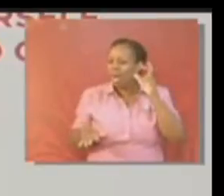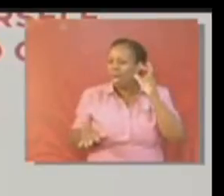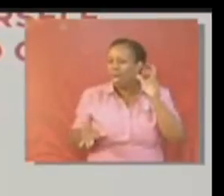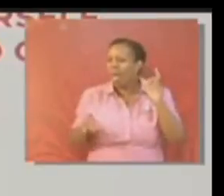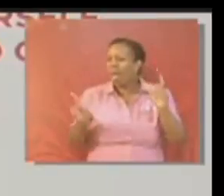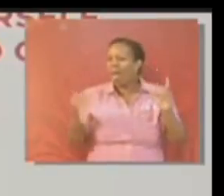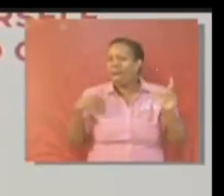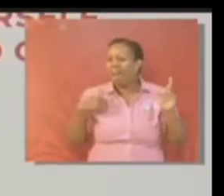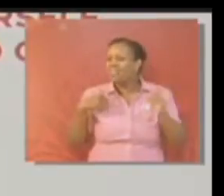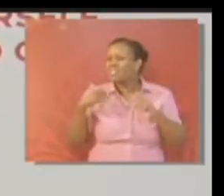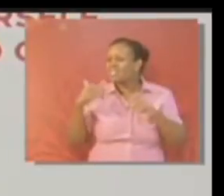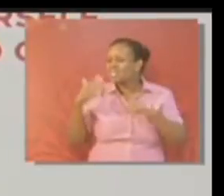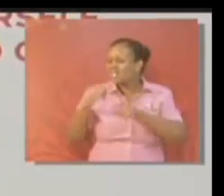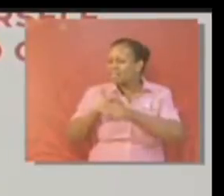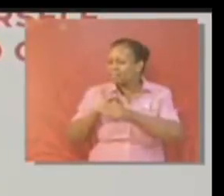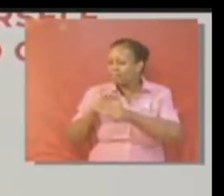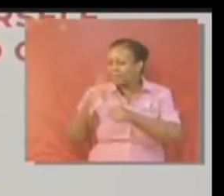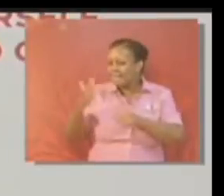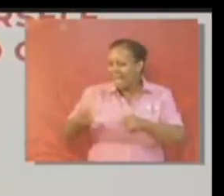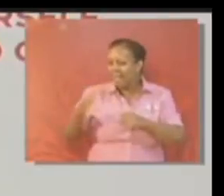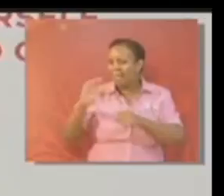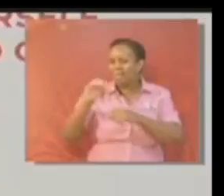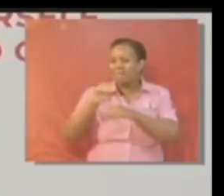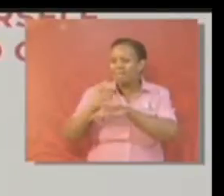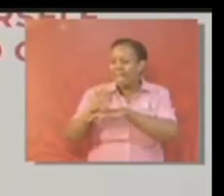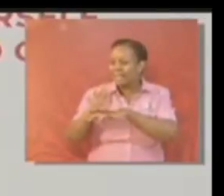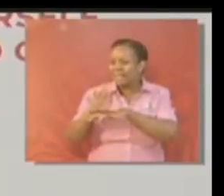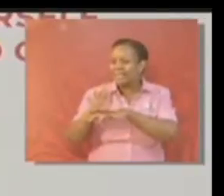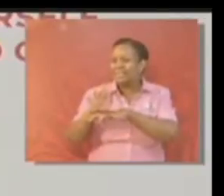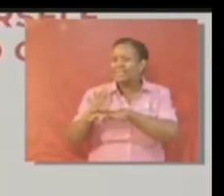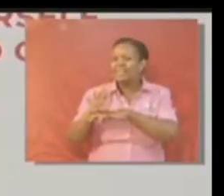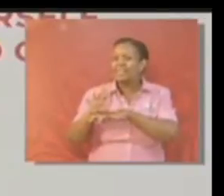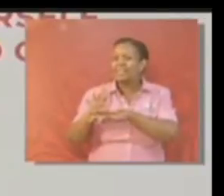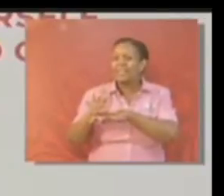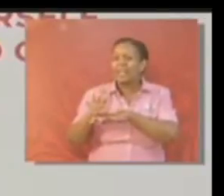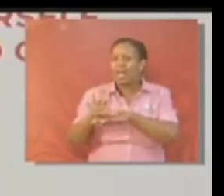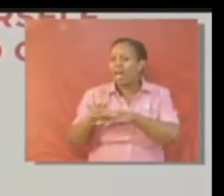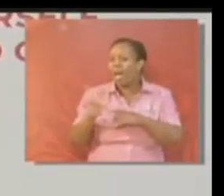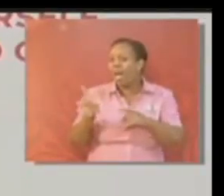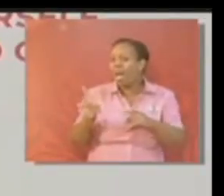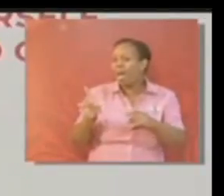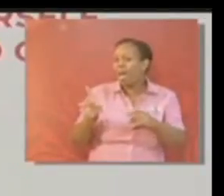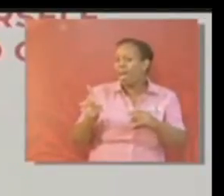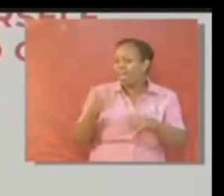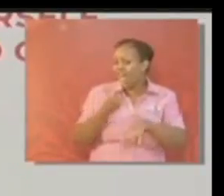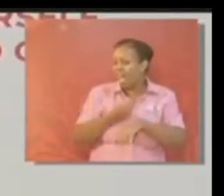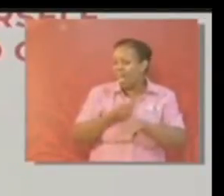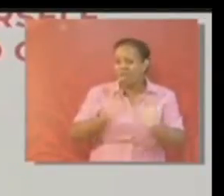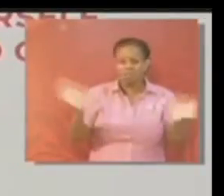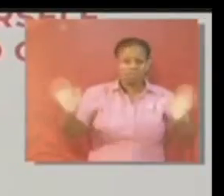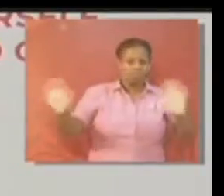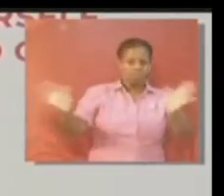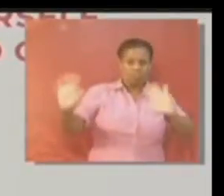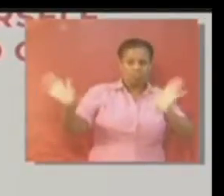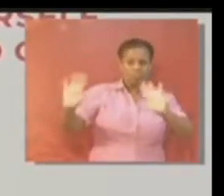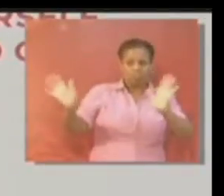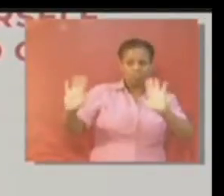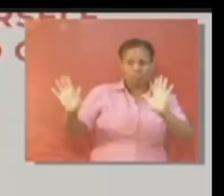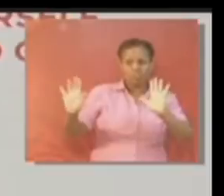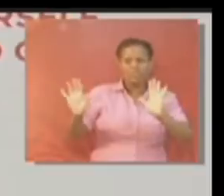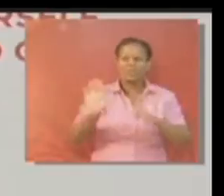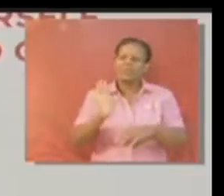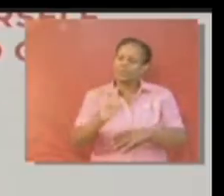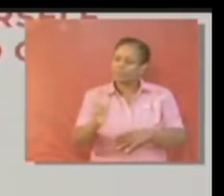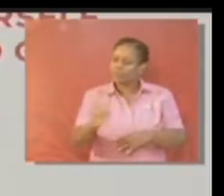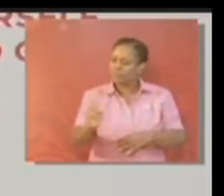999,999 people from receiving the vaccine to save their lives. All drugs, from the simple aspirin, penicillin can kill